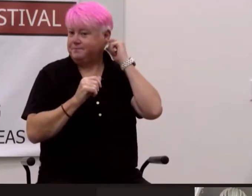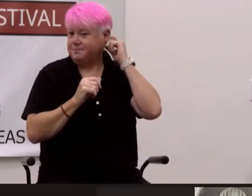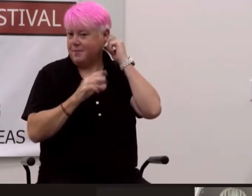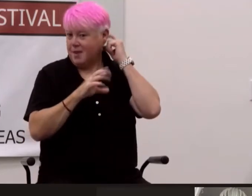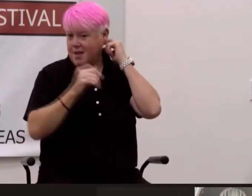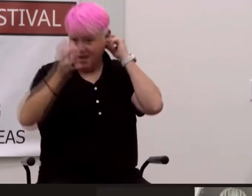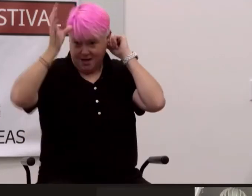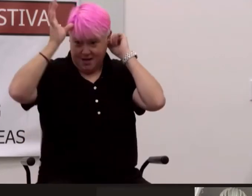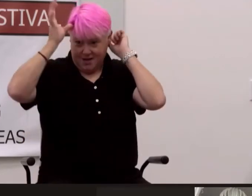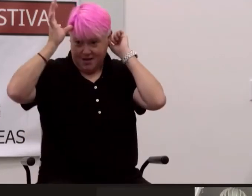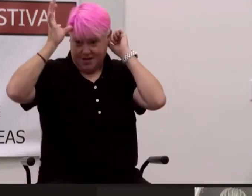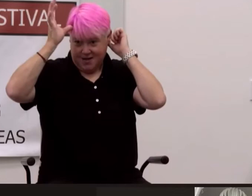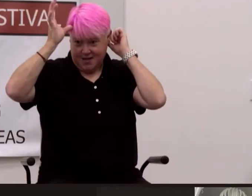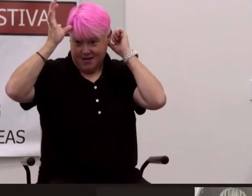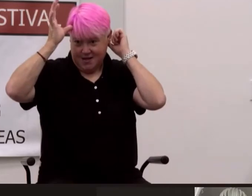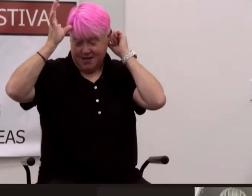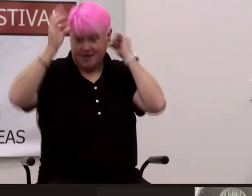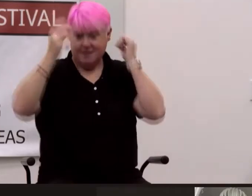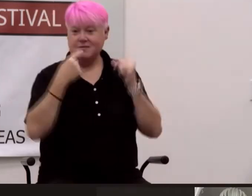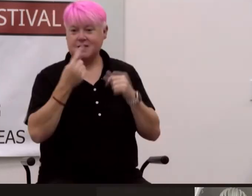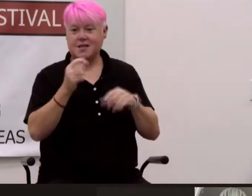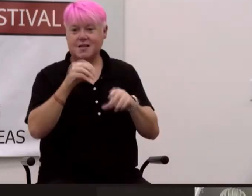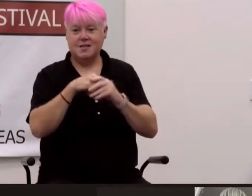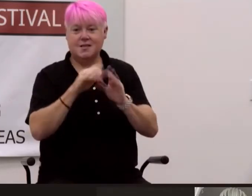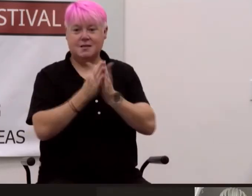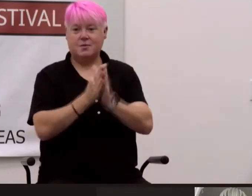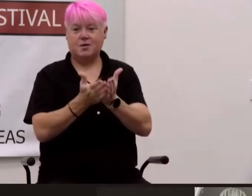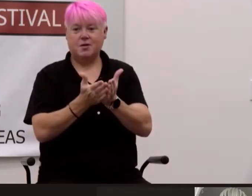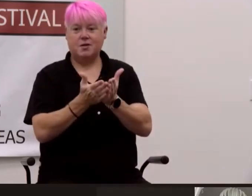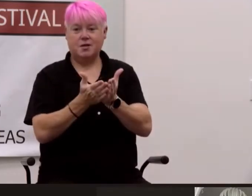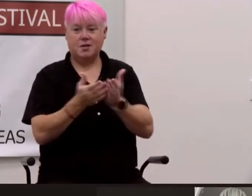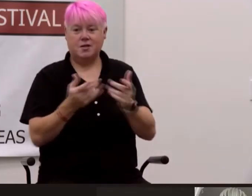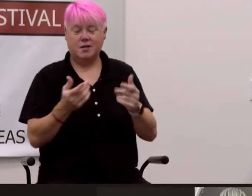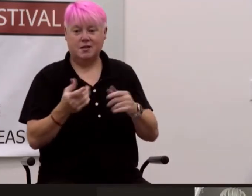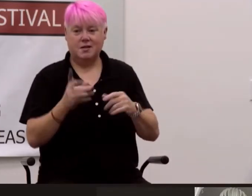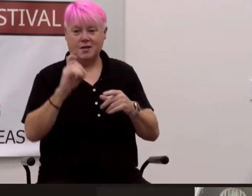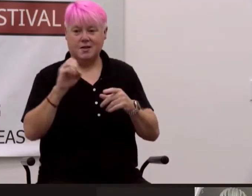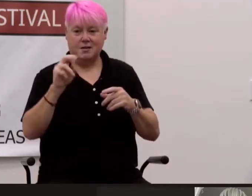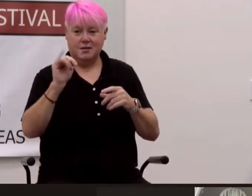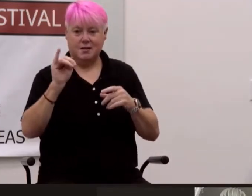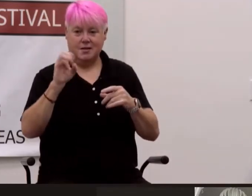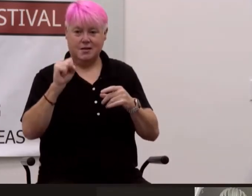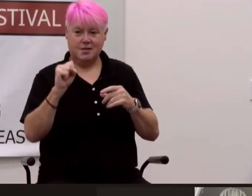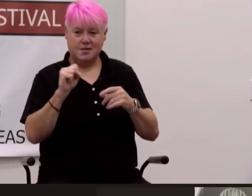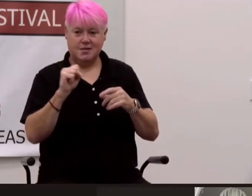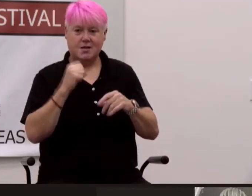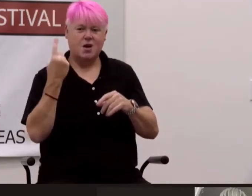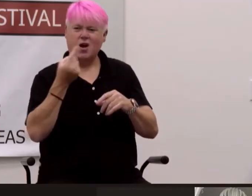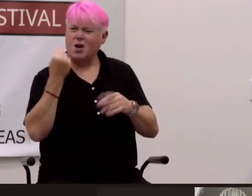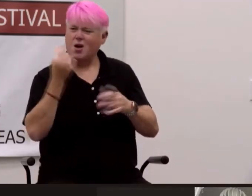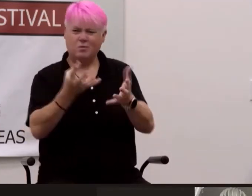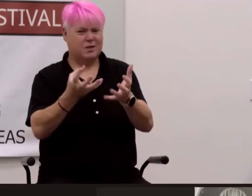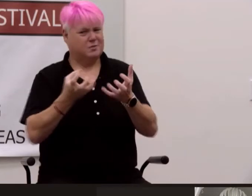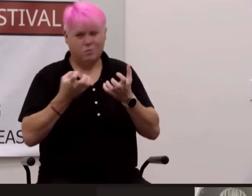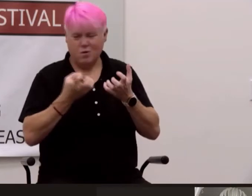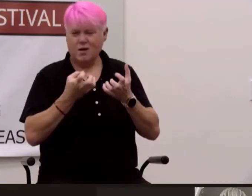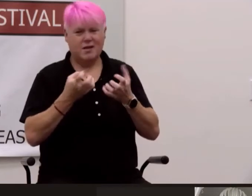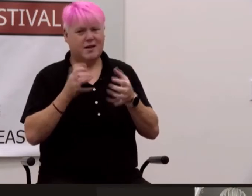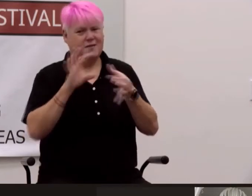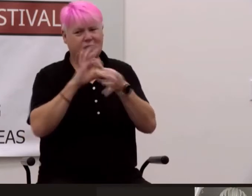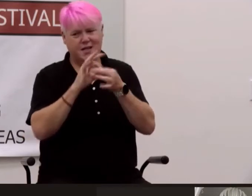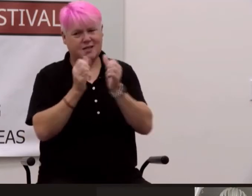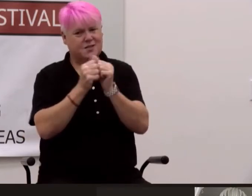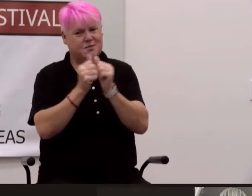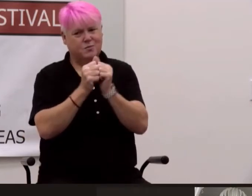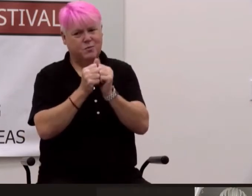dad, we say this in the book, Dennis always wanted Shane to have a connection with his Indigenous roots,